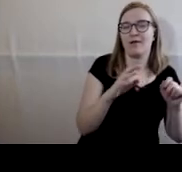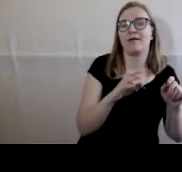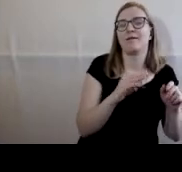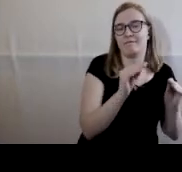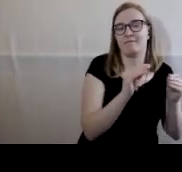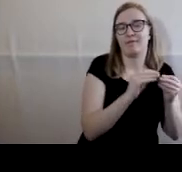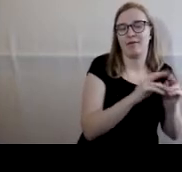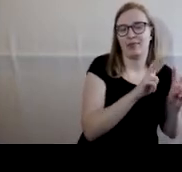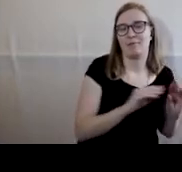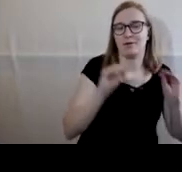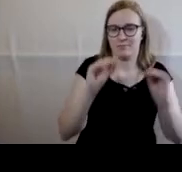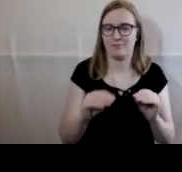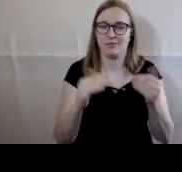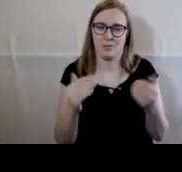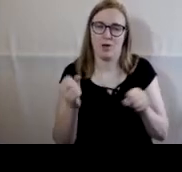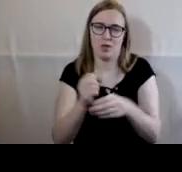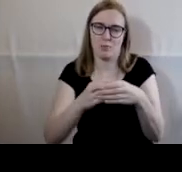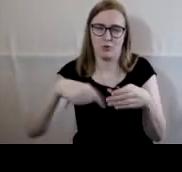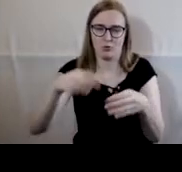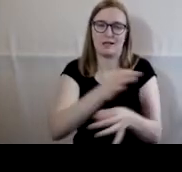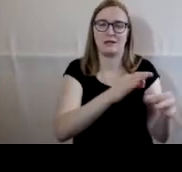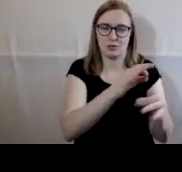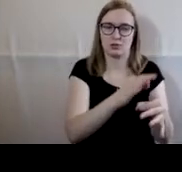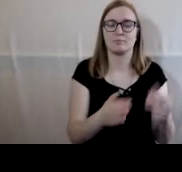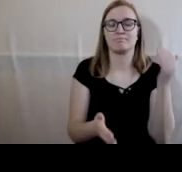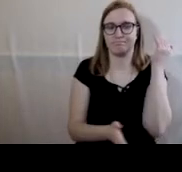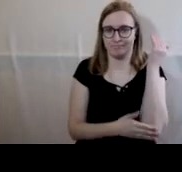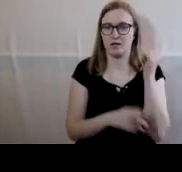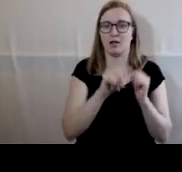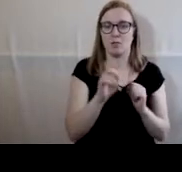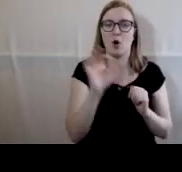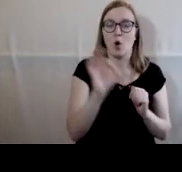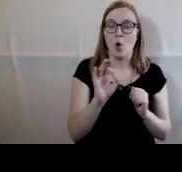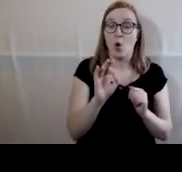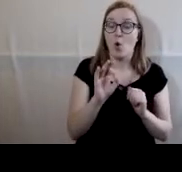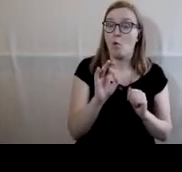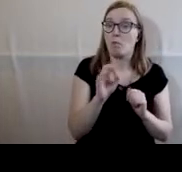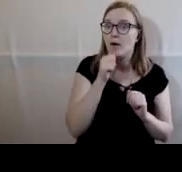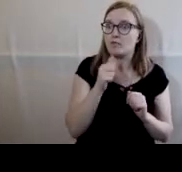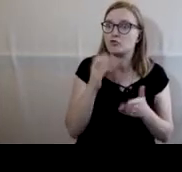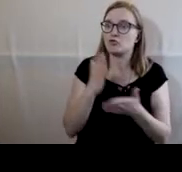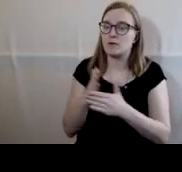provide potentially new teaching recruits? So in other words,